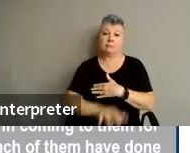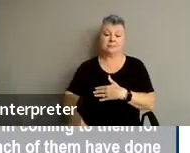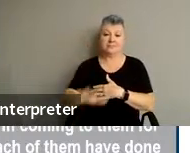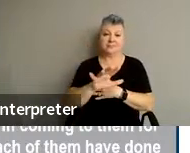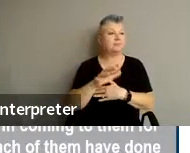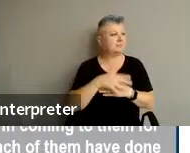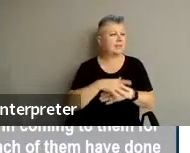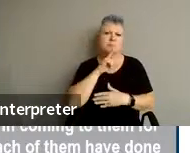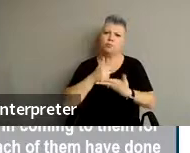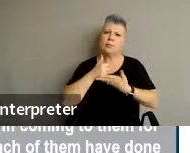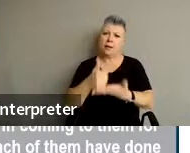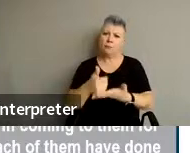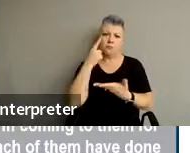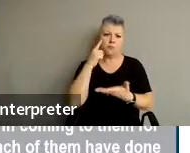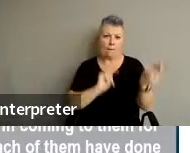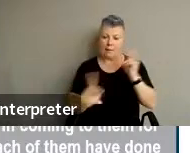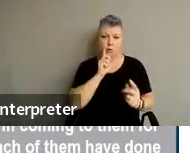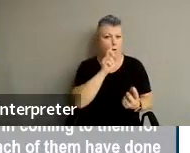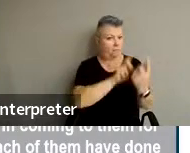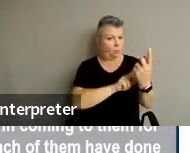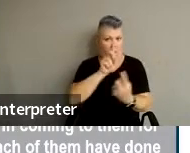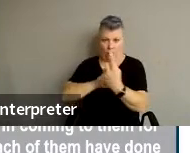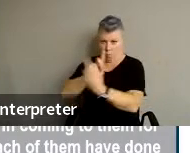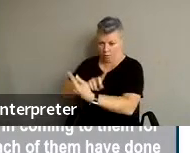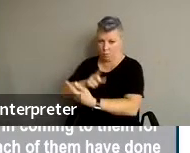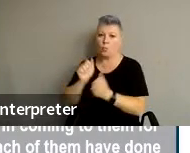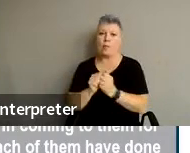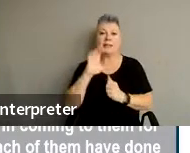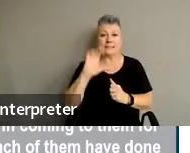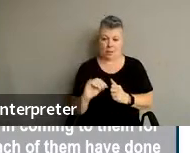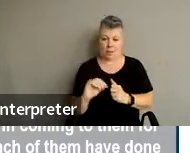the one-on-one interactions with central office staff anymore.